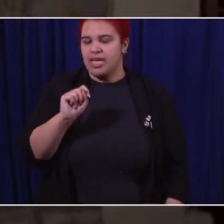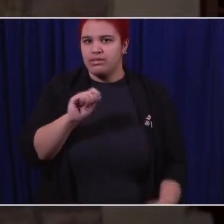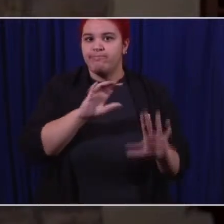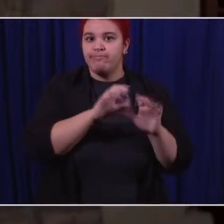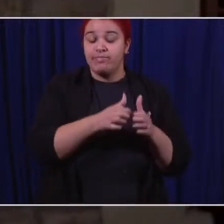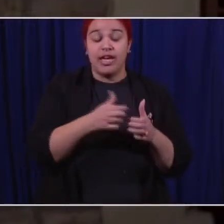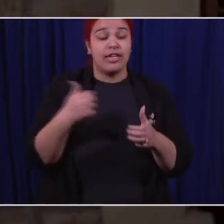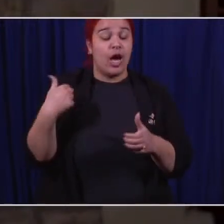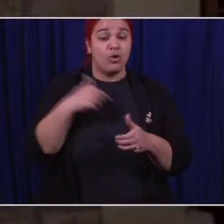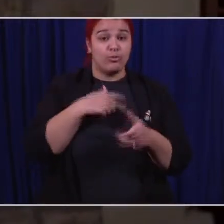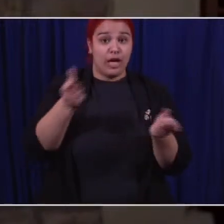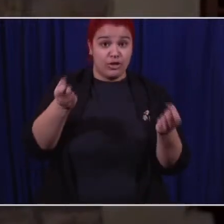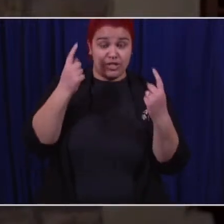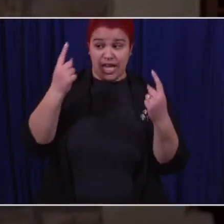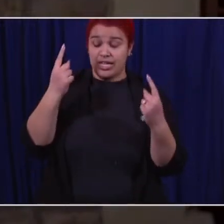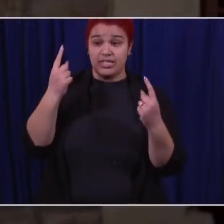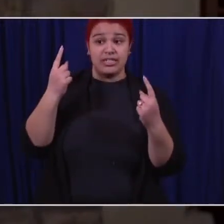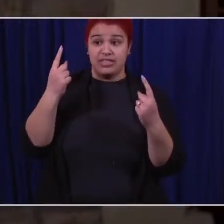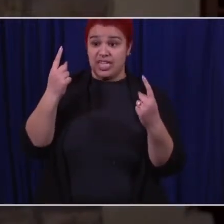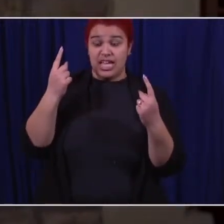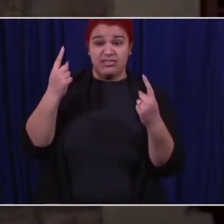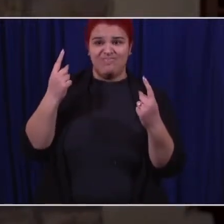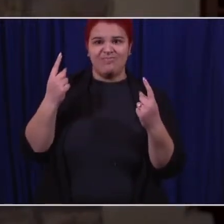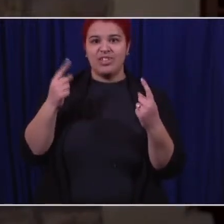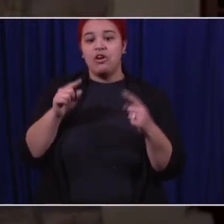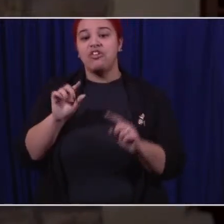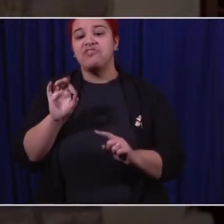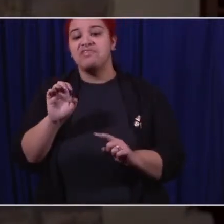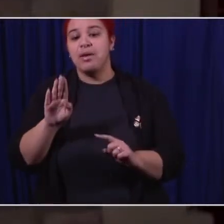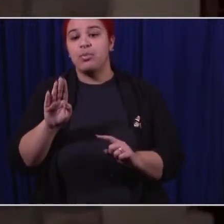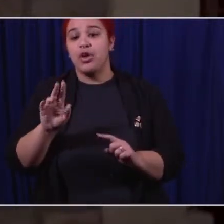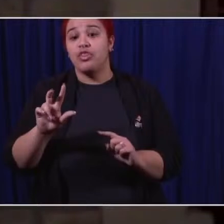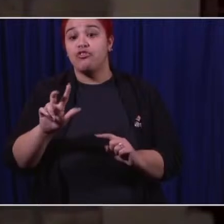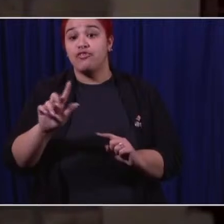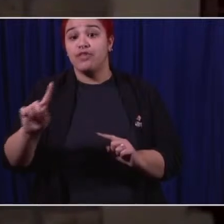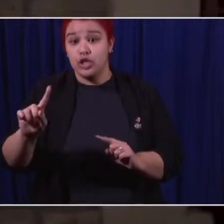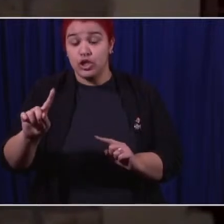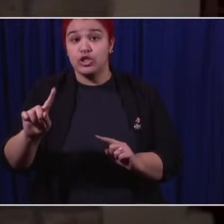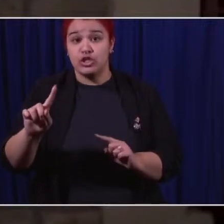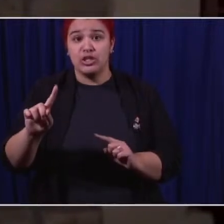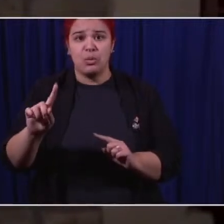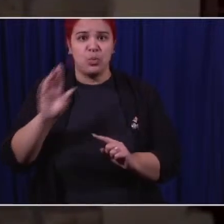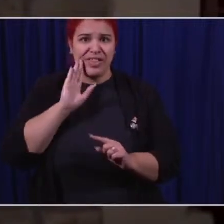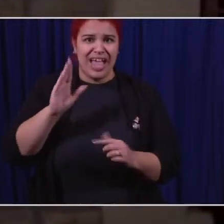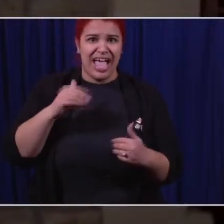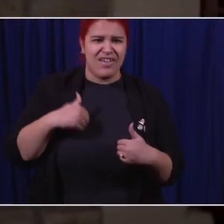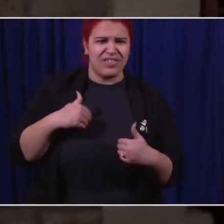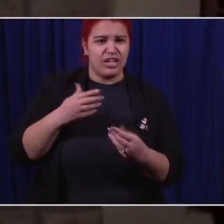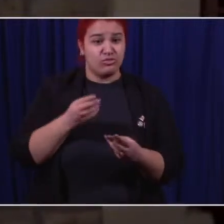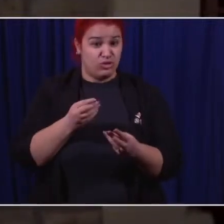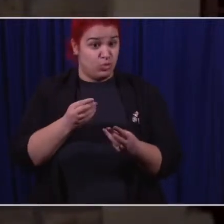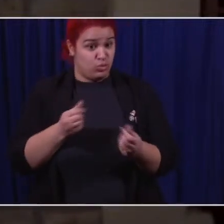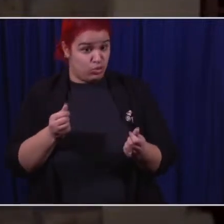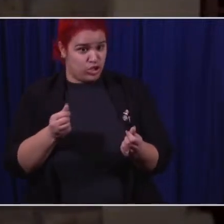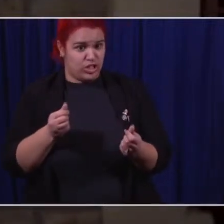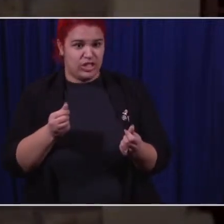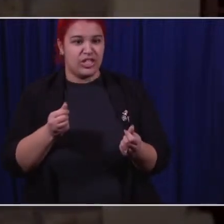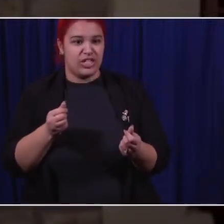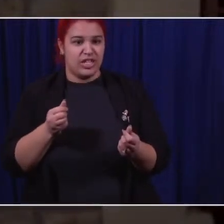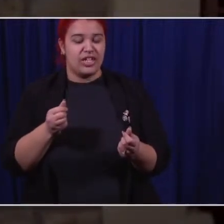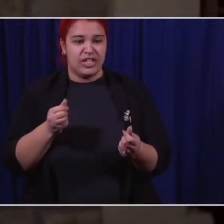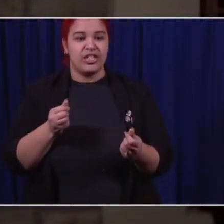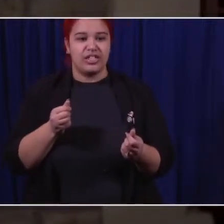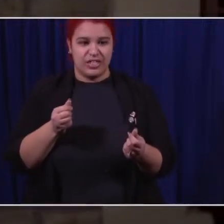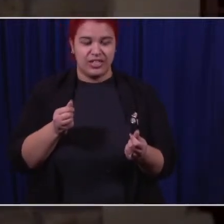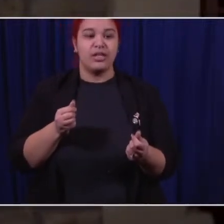January 31st, but that's not guaranteed. What is your message to them? What is your team doing to work on this program and help make sure people